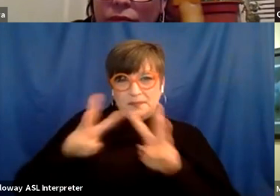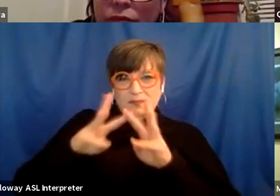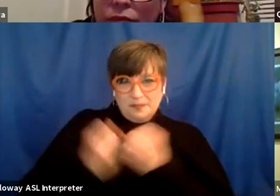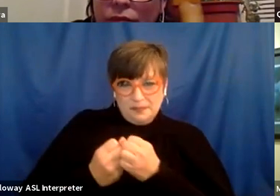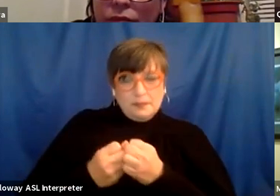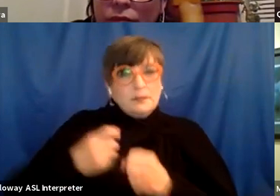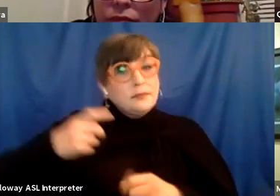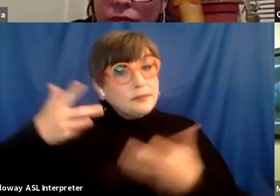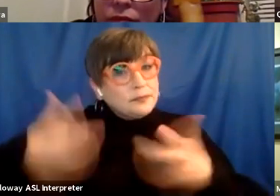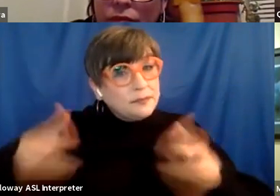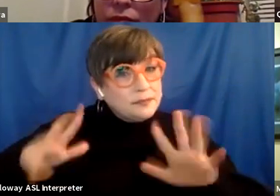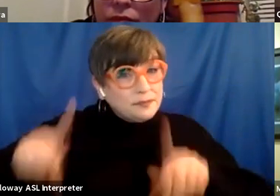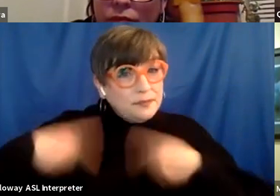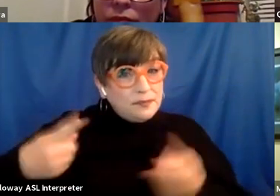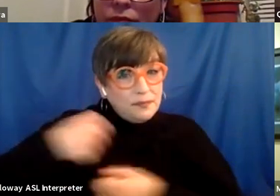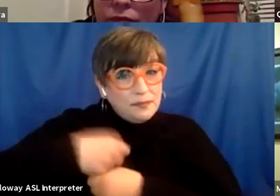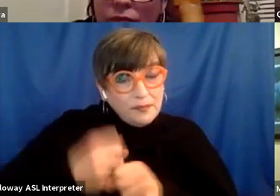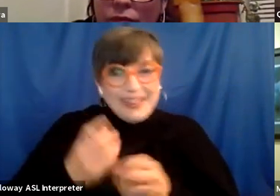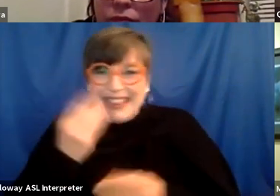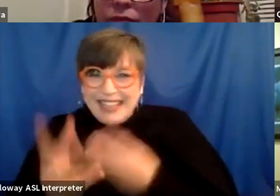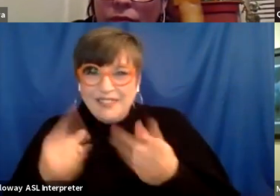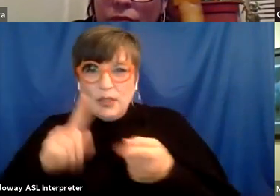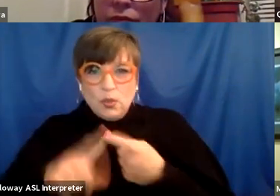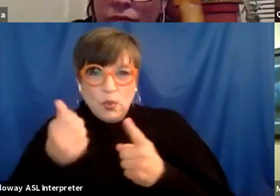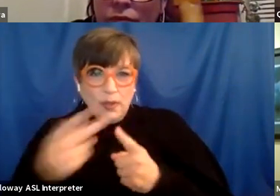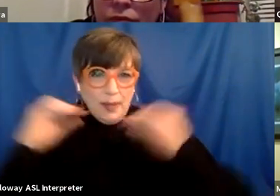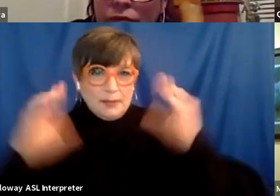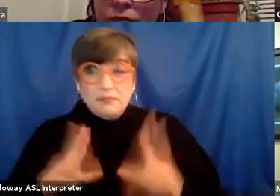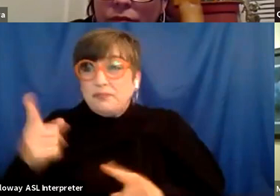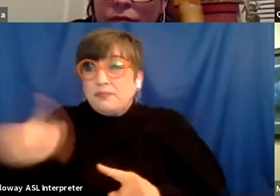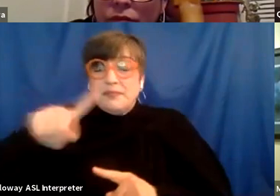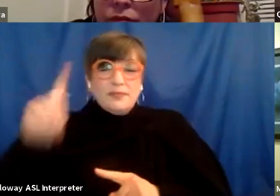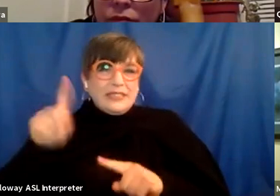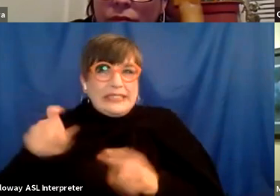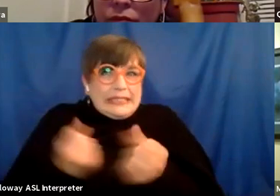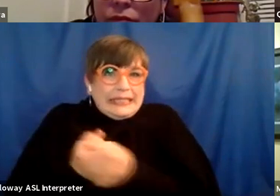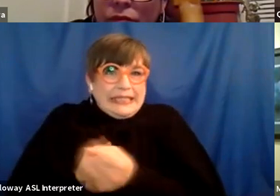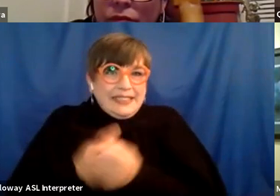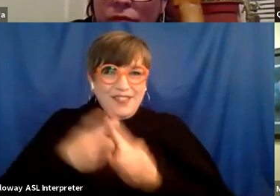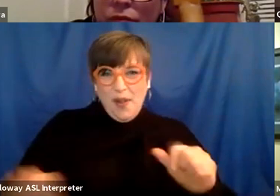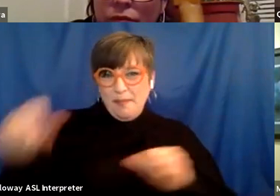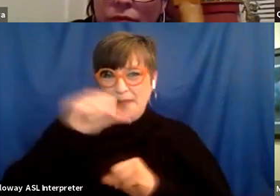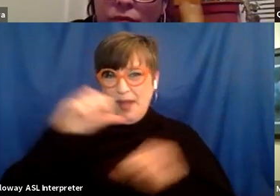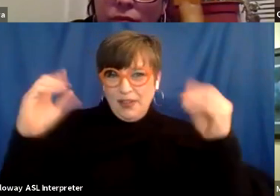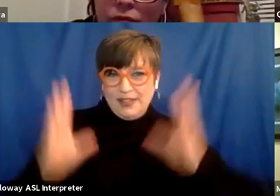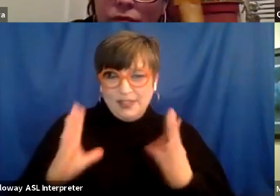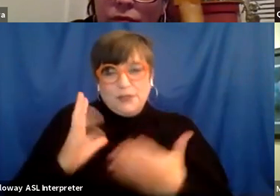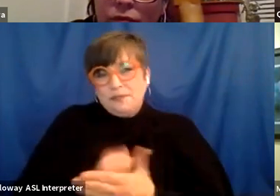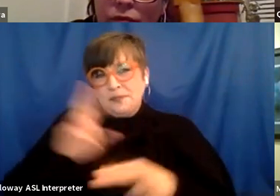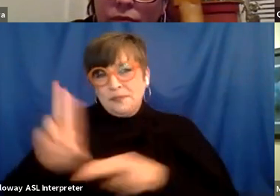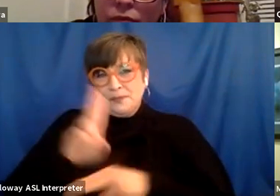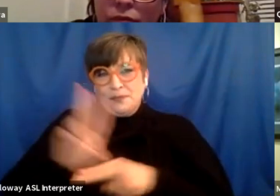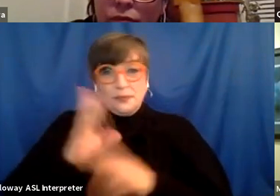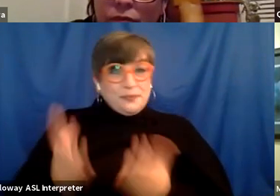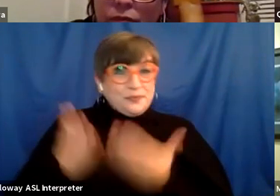has already been created and given to a couple of teachers, and they just need help getting more BPS teachers to take it and use the